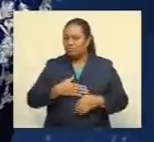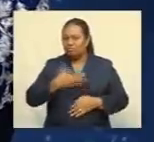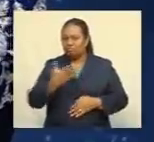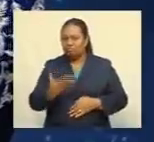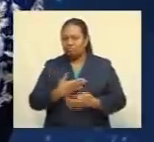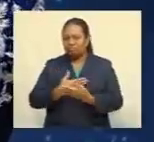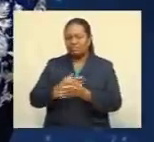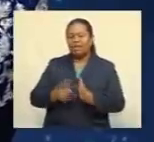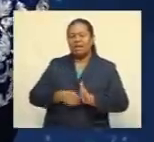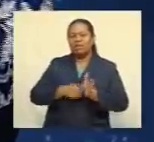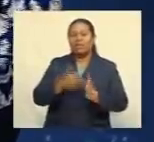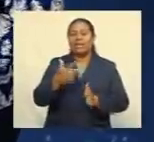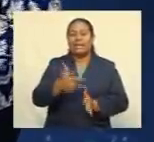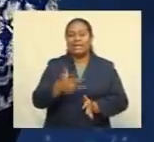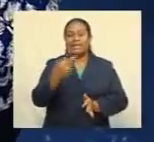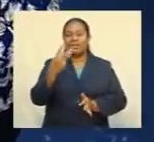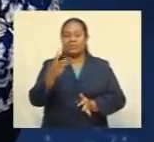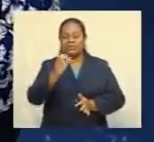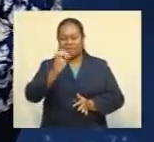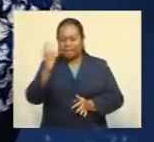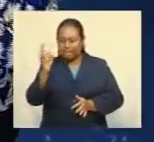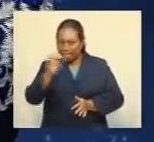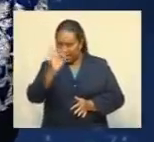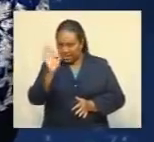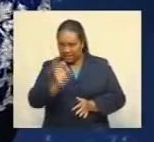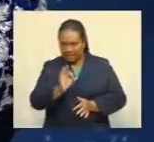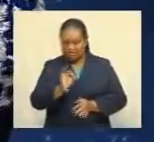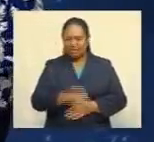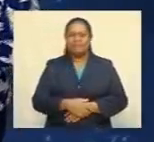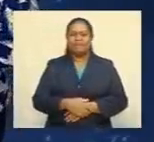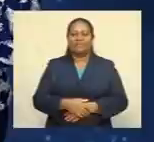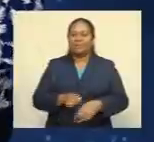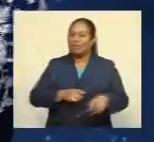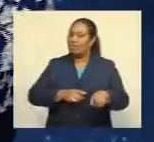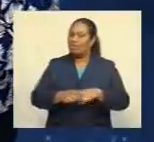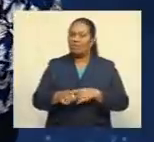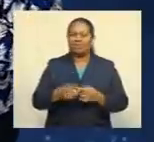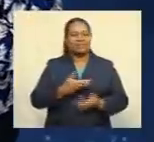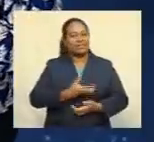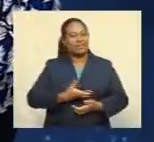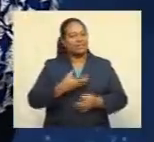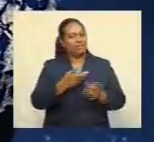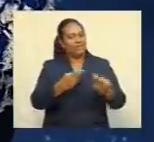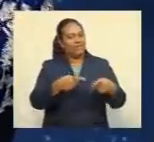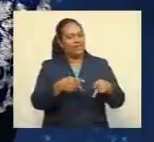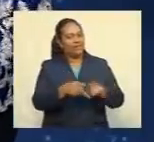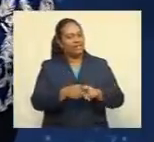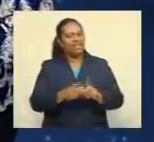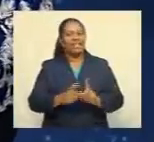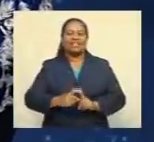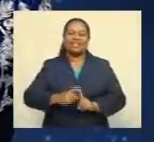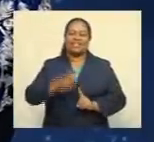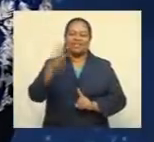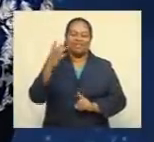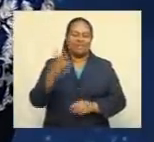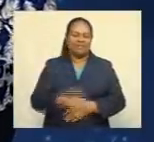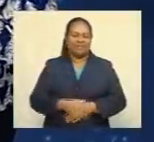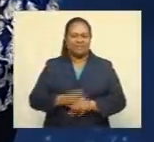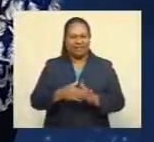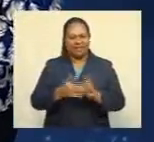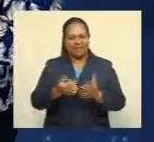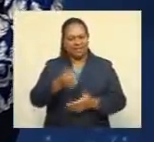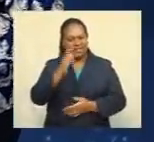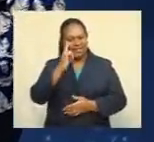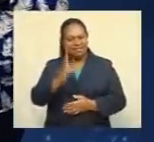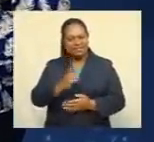humid, 83% to be exact. The most comfortable place was Pacific Harbour. As you see, our